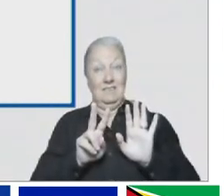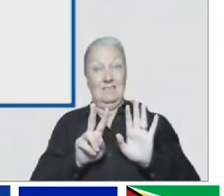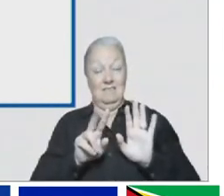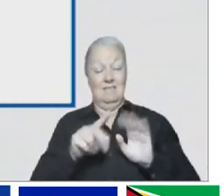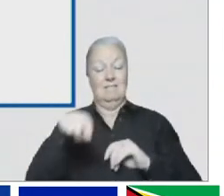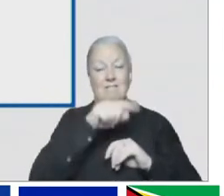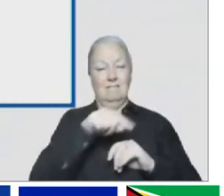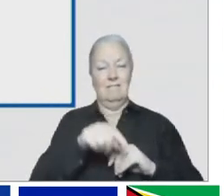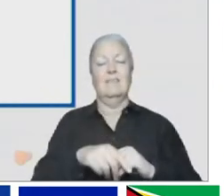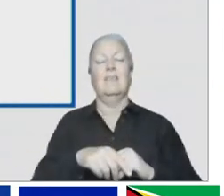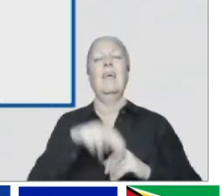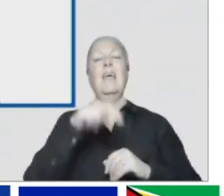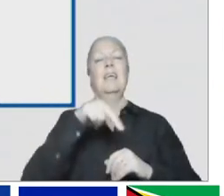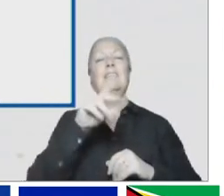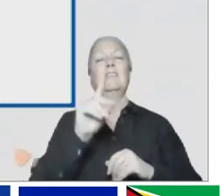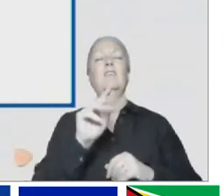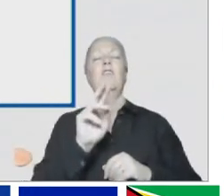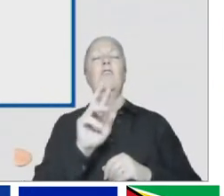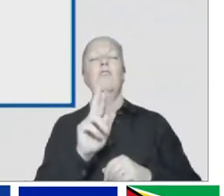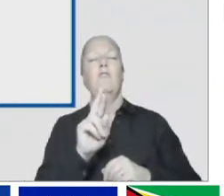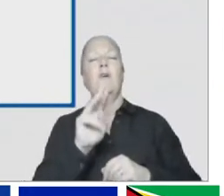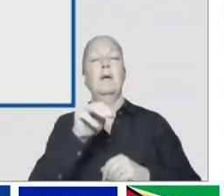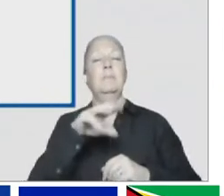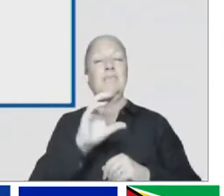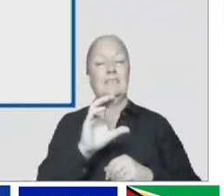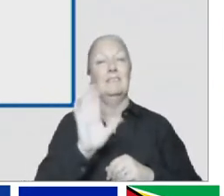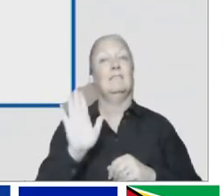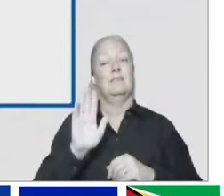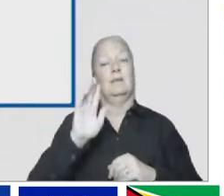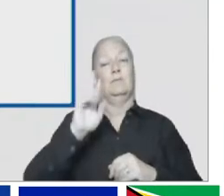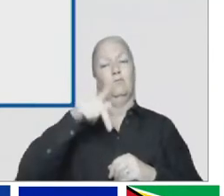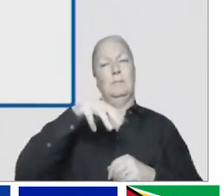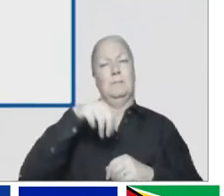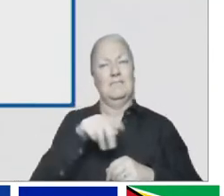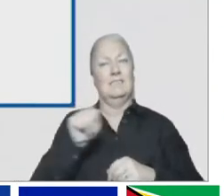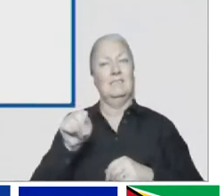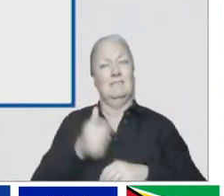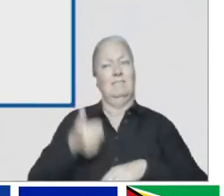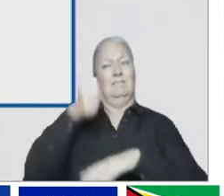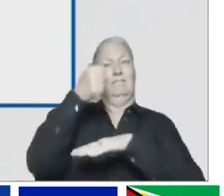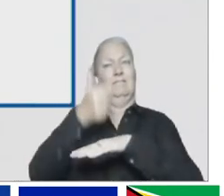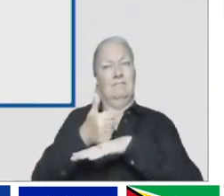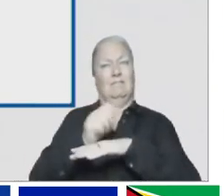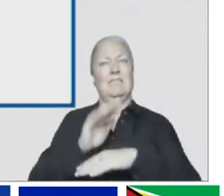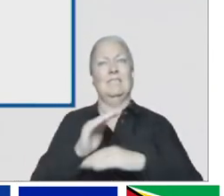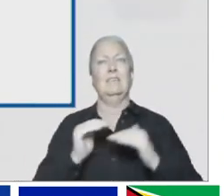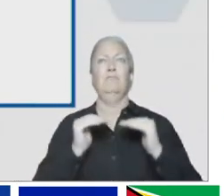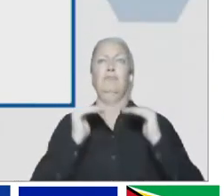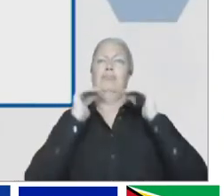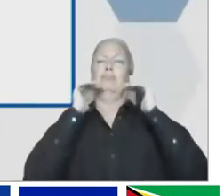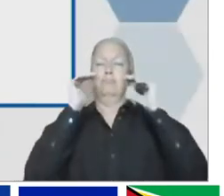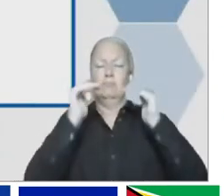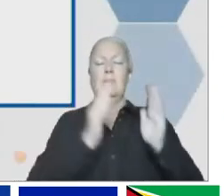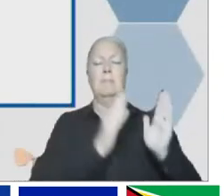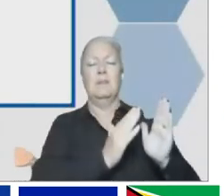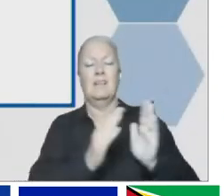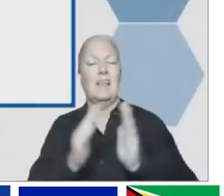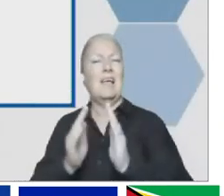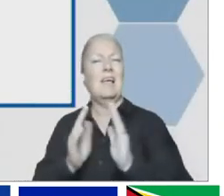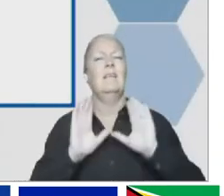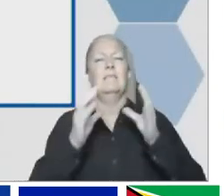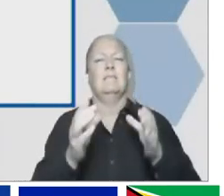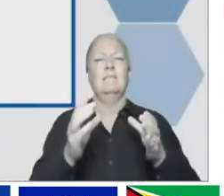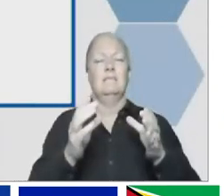Prime Minister, and it's the highest Jamaican disaster planning body. And so our Disaster Preparedness and